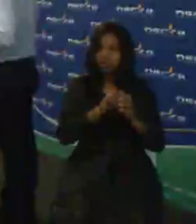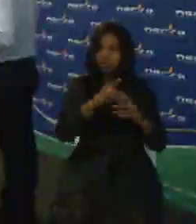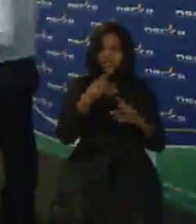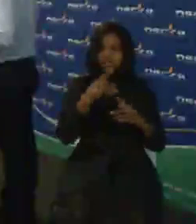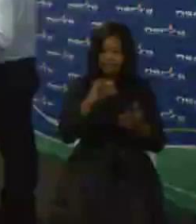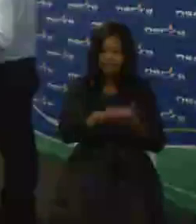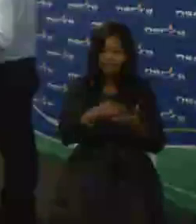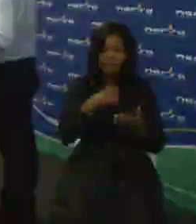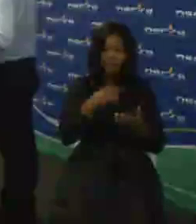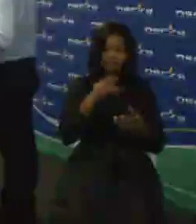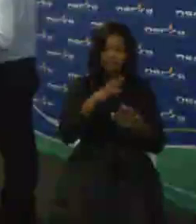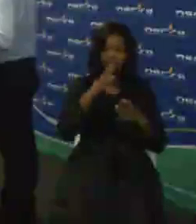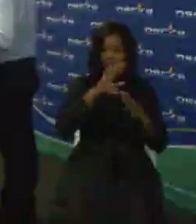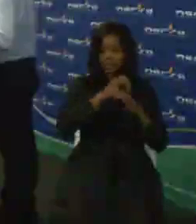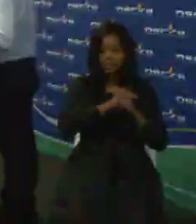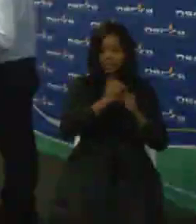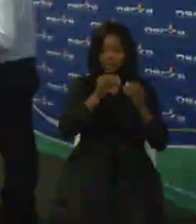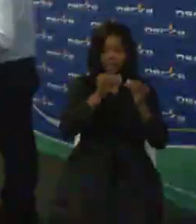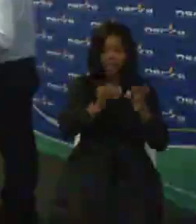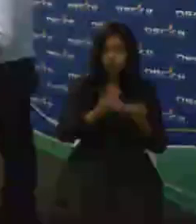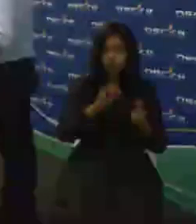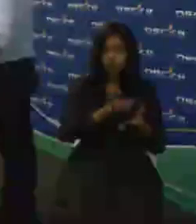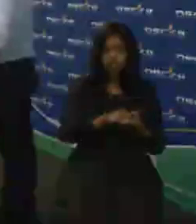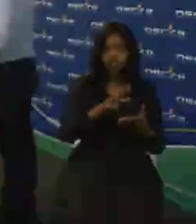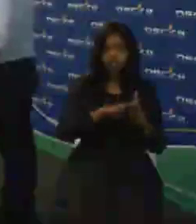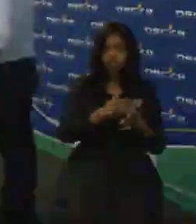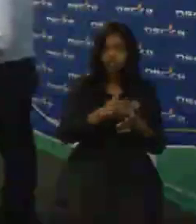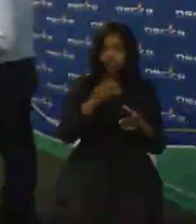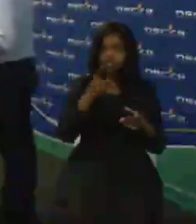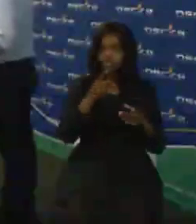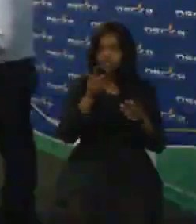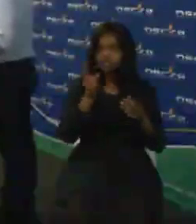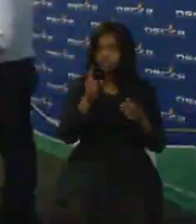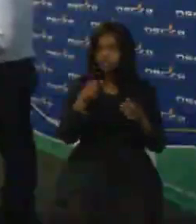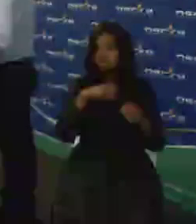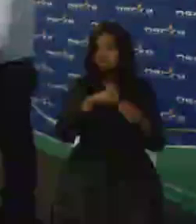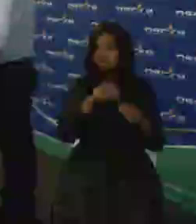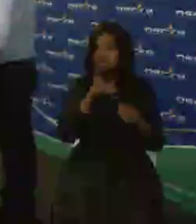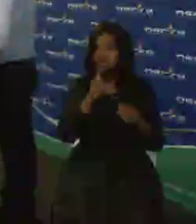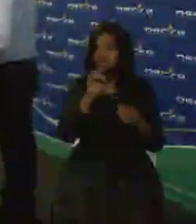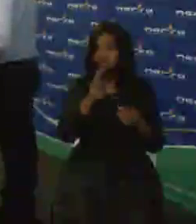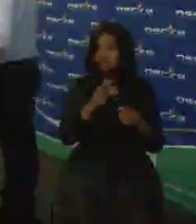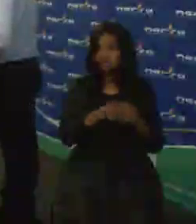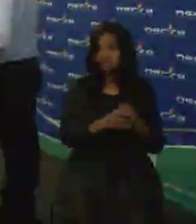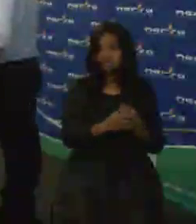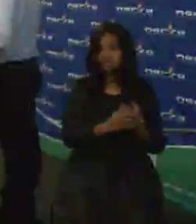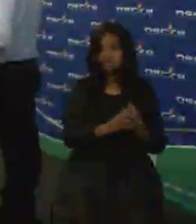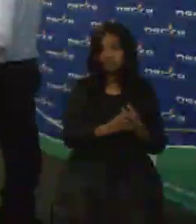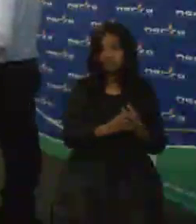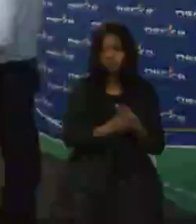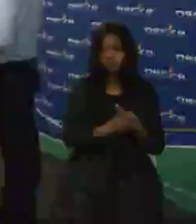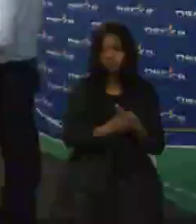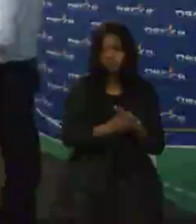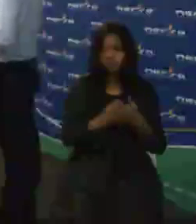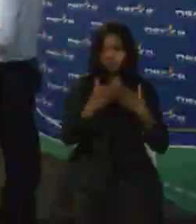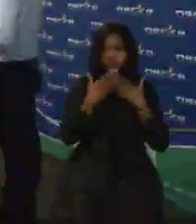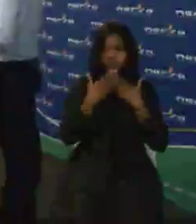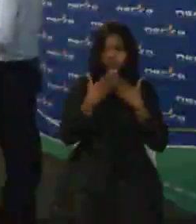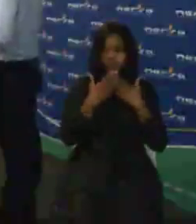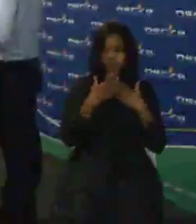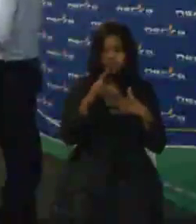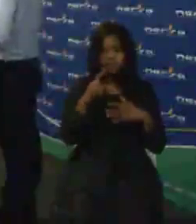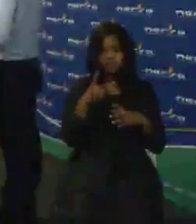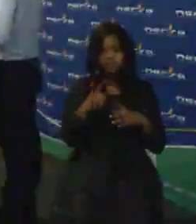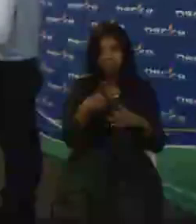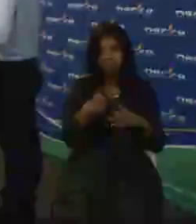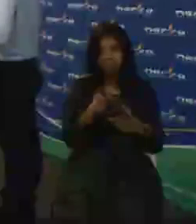all. I was just saying I didn't model that explicitly because it is such a what-if scenario. Yes, it's clarified. Right, and then there was a